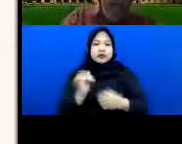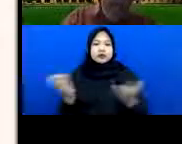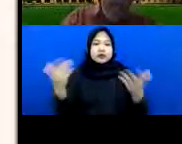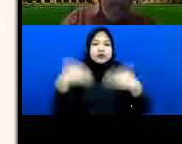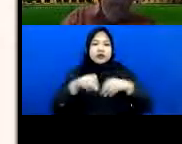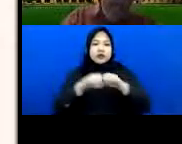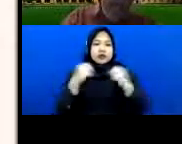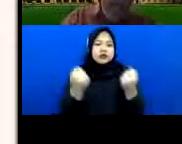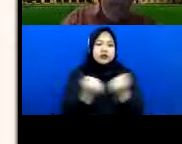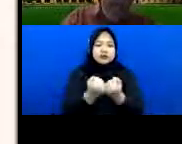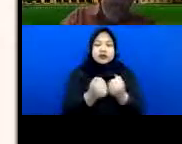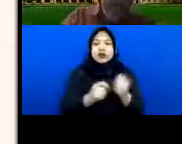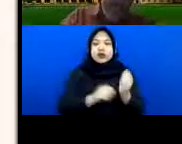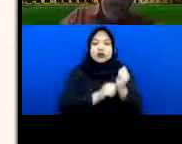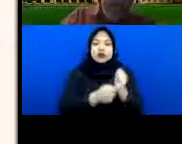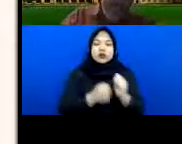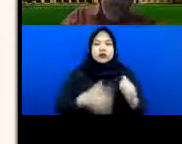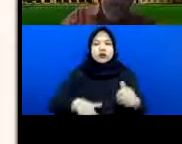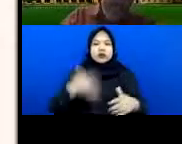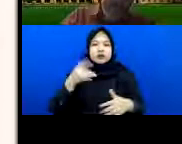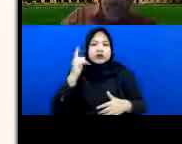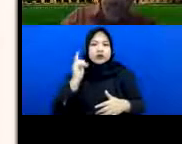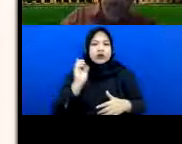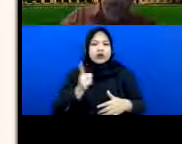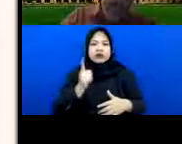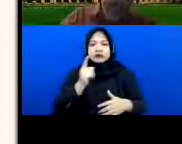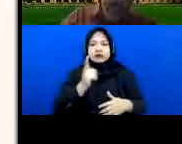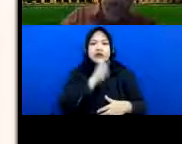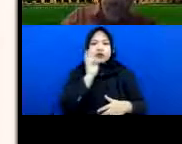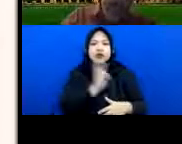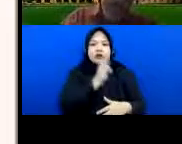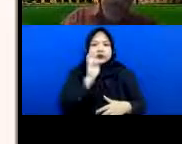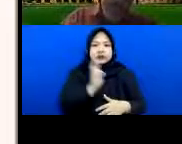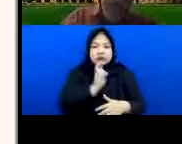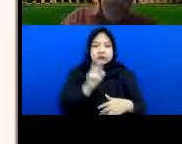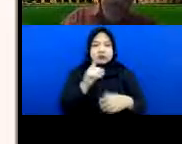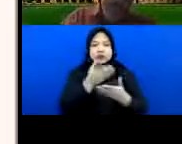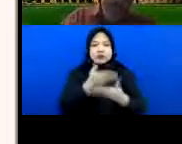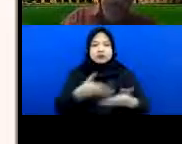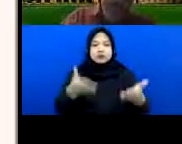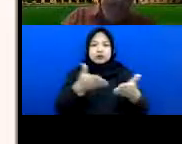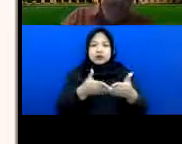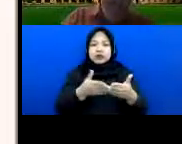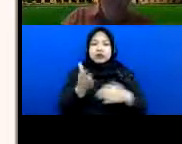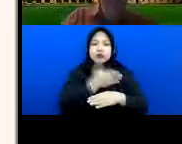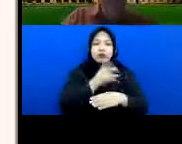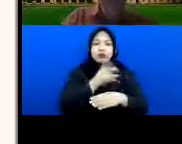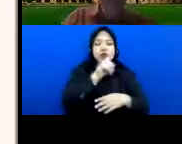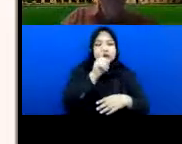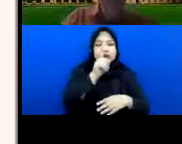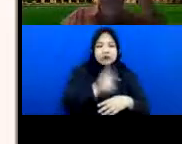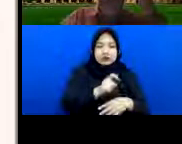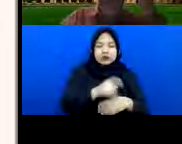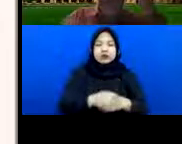consent from all respondents. Respondents will fill out a confidential socio-demographic questionnaire before the